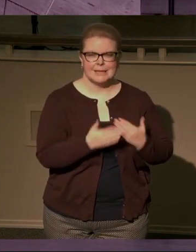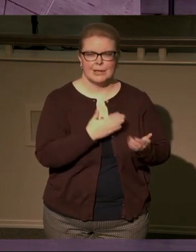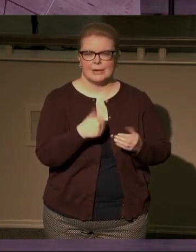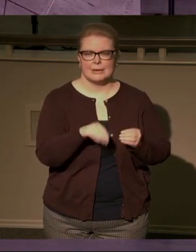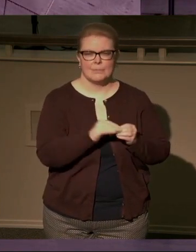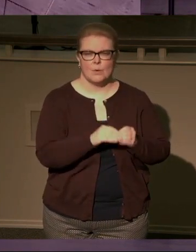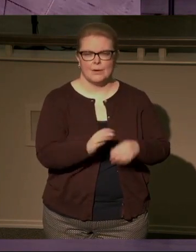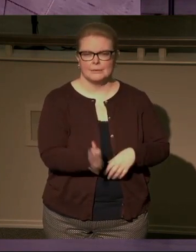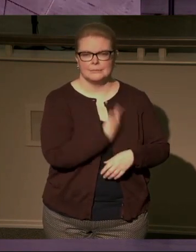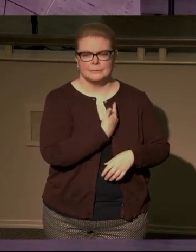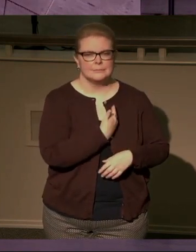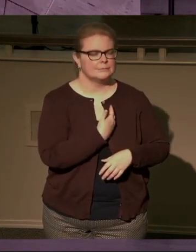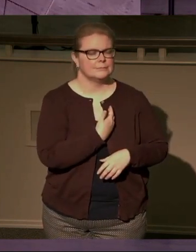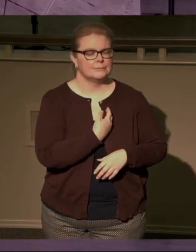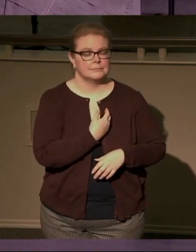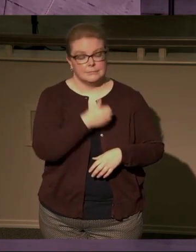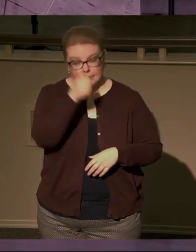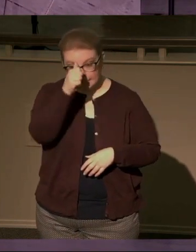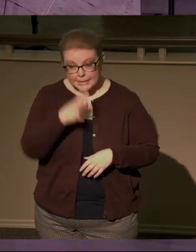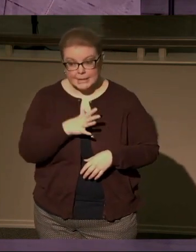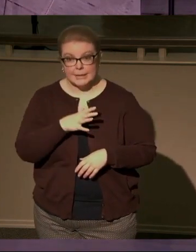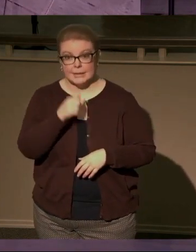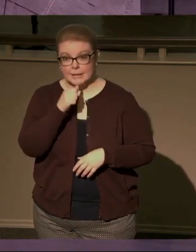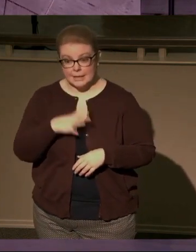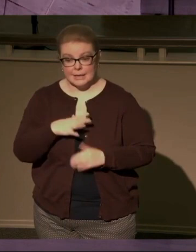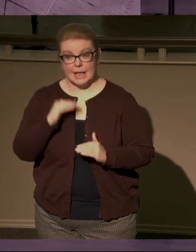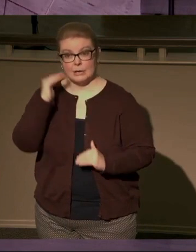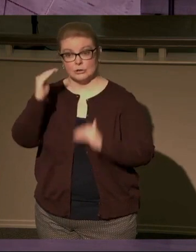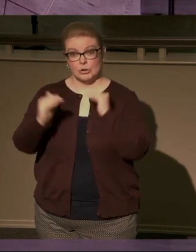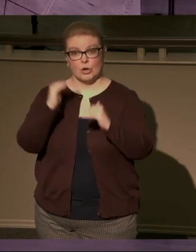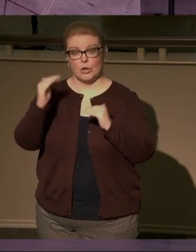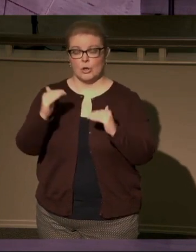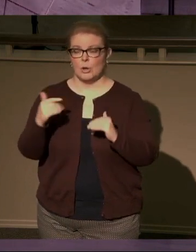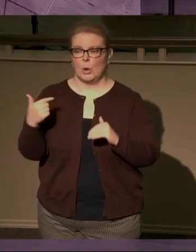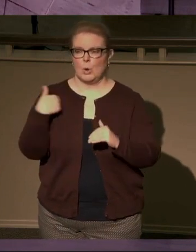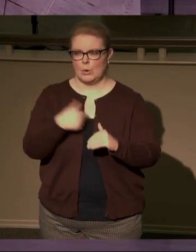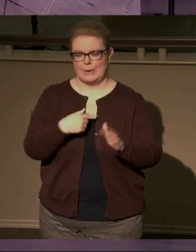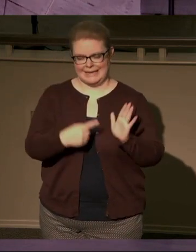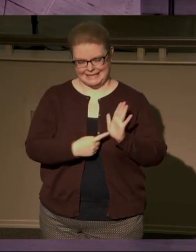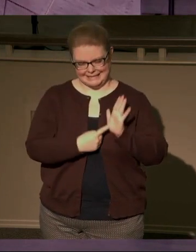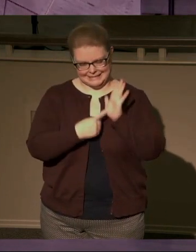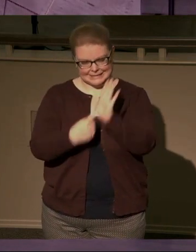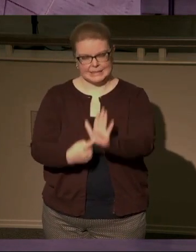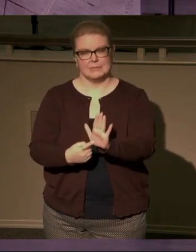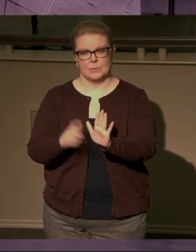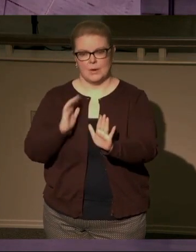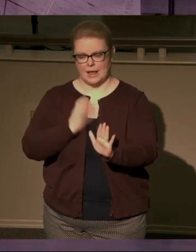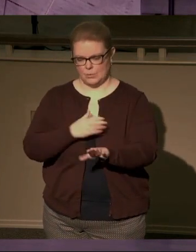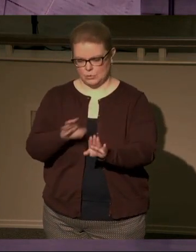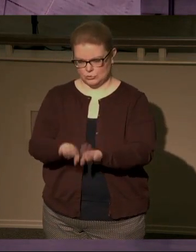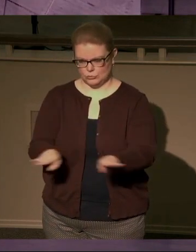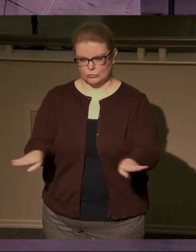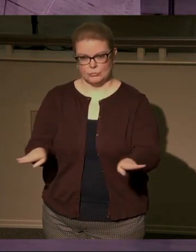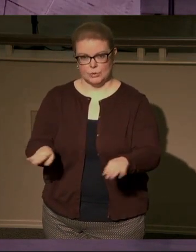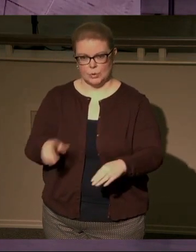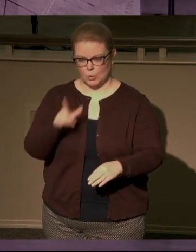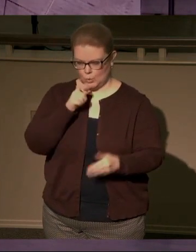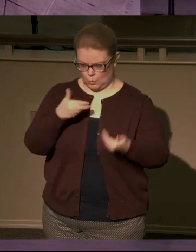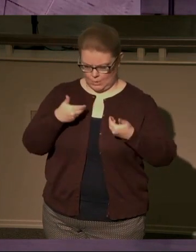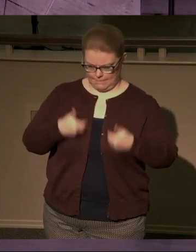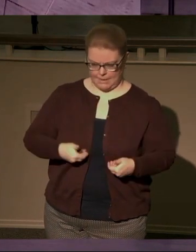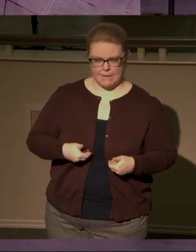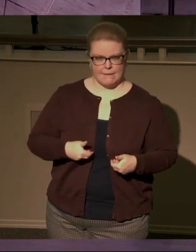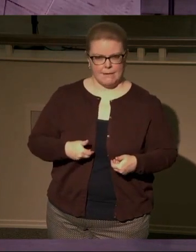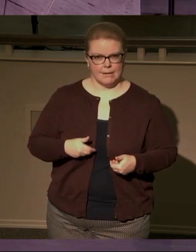And men and ladies, adults, I want to tell you something. We exemplify to our children the who am I question.